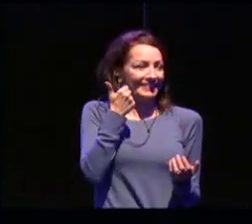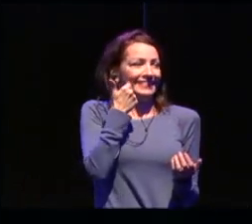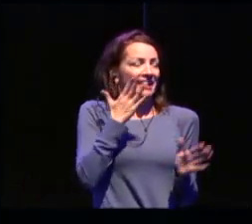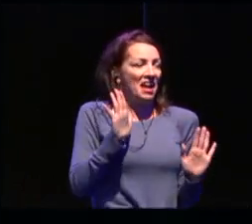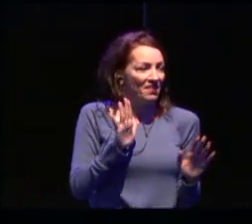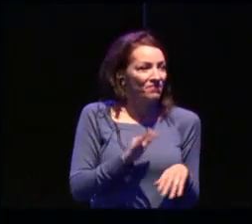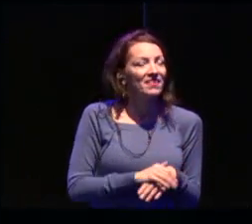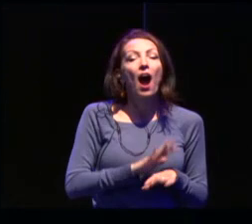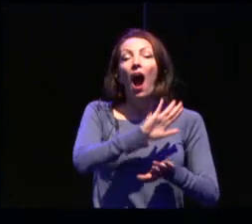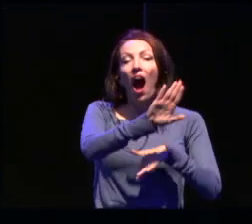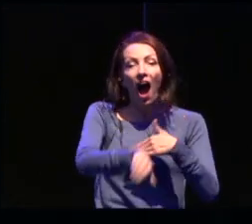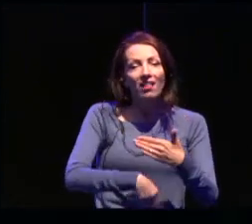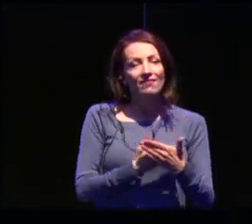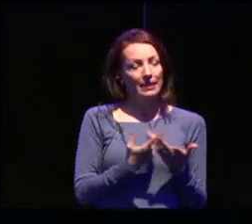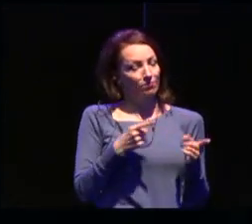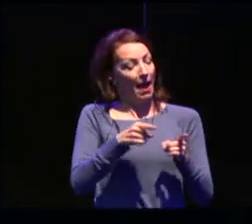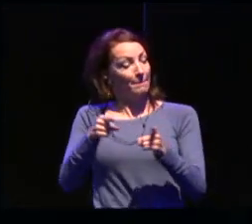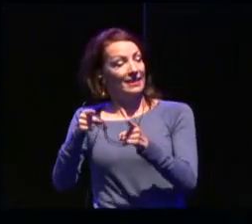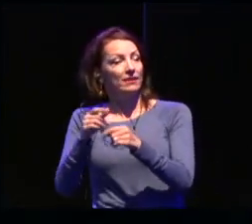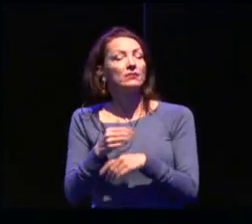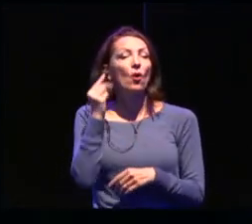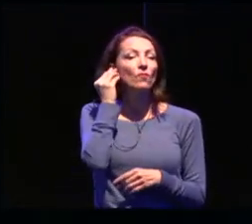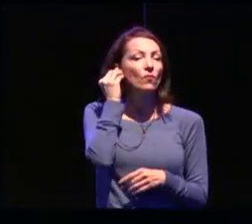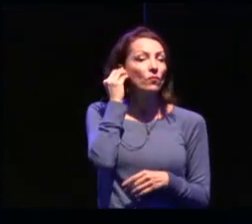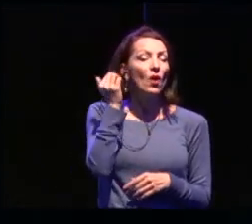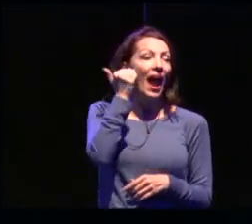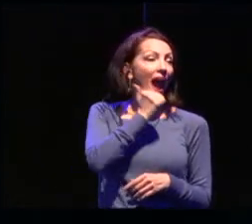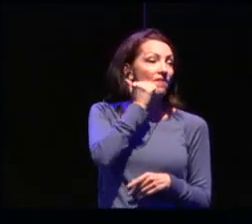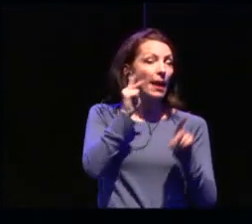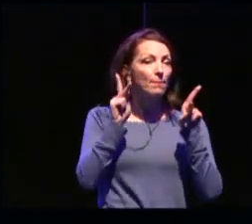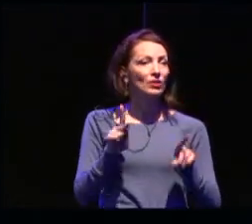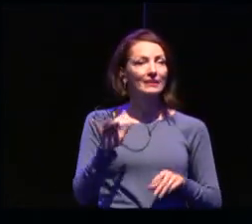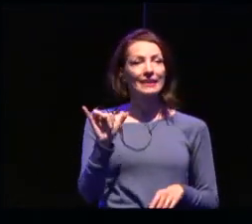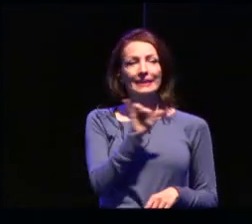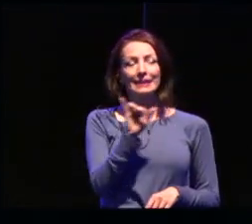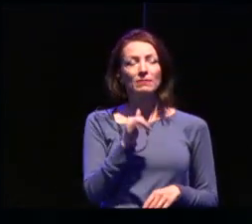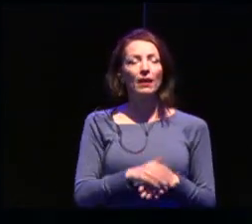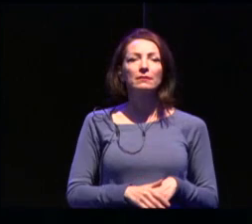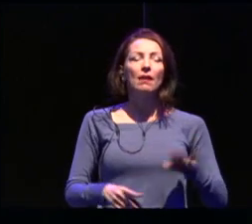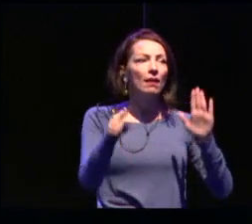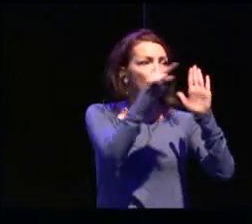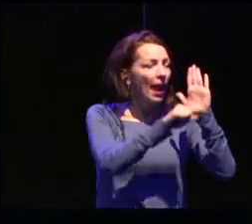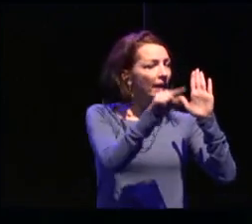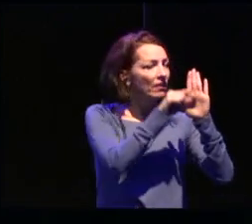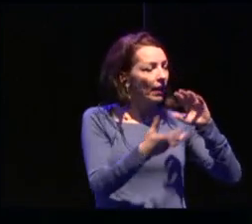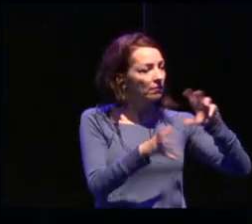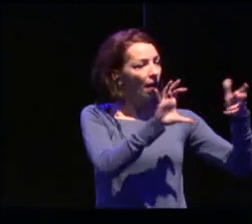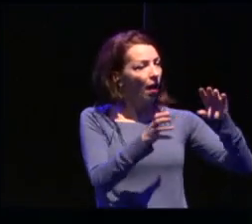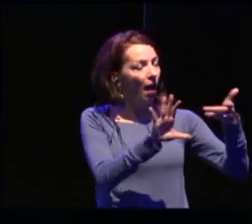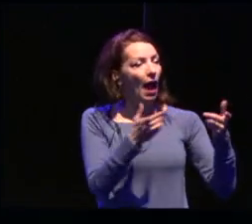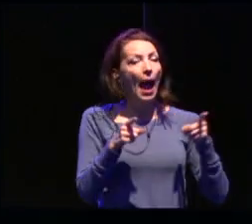So all of this is going on. So for the casual observer, it seems like, oh my God, there's so much negativity happening. But oh